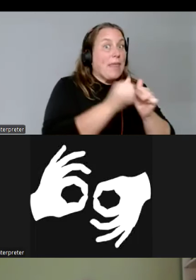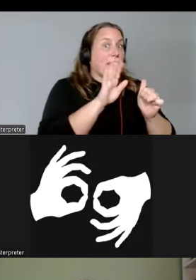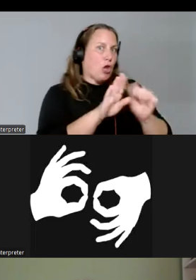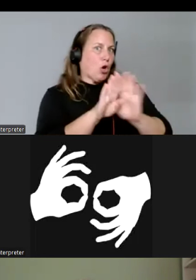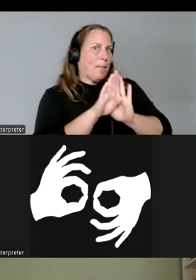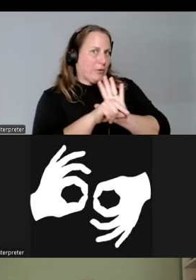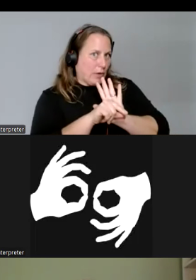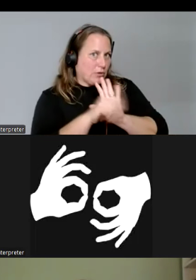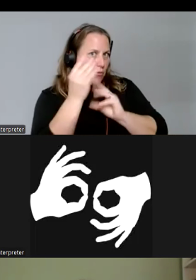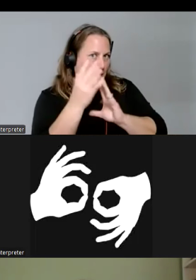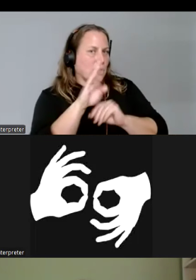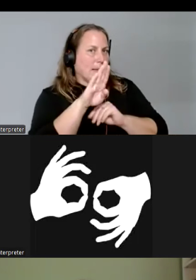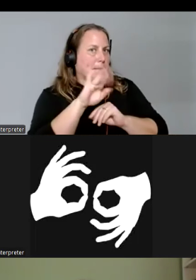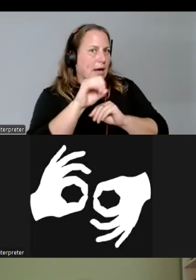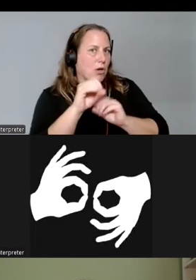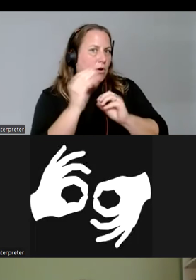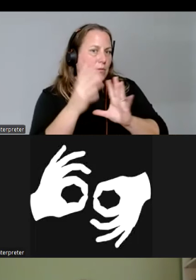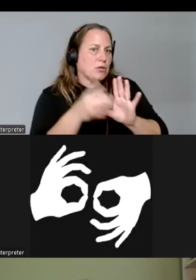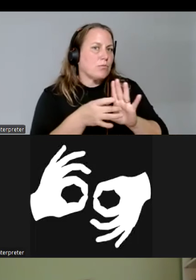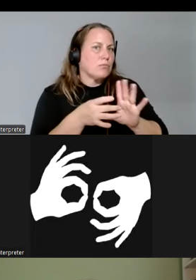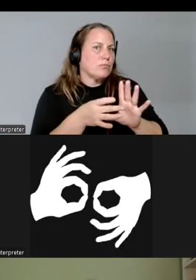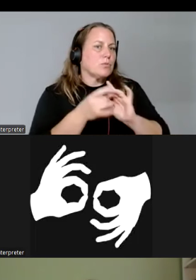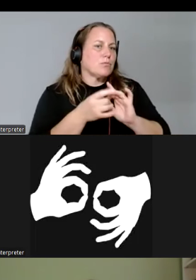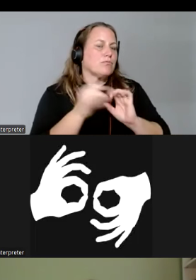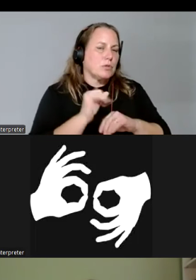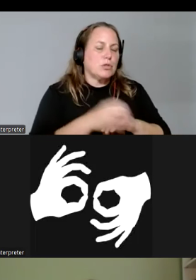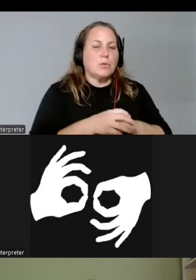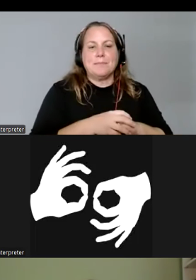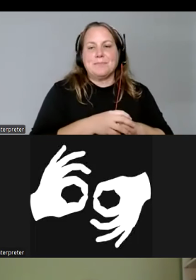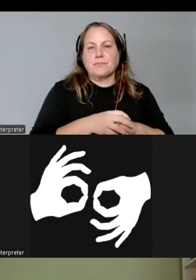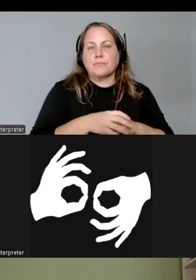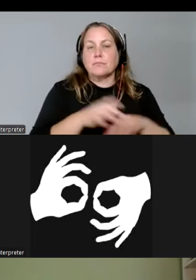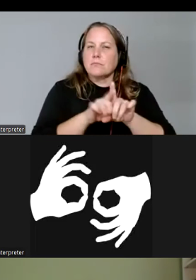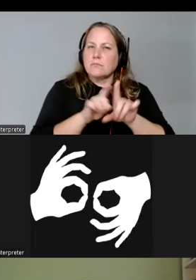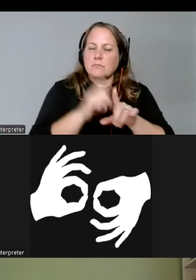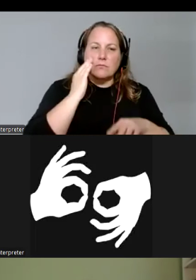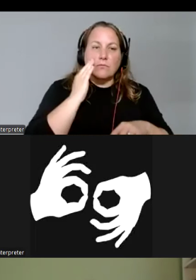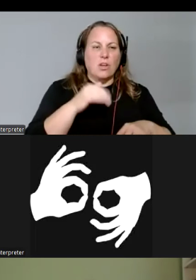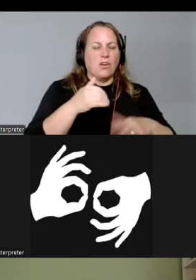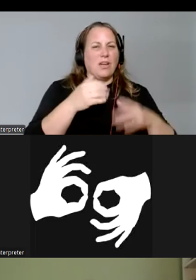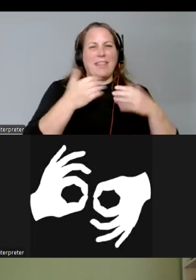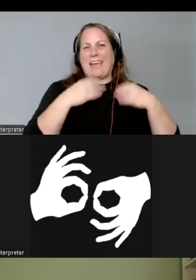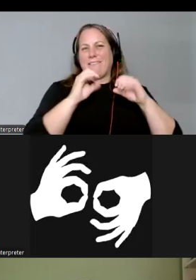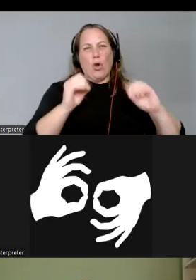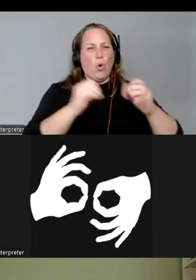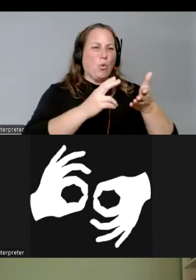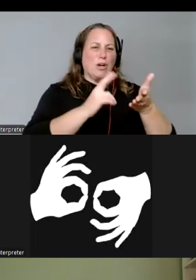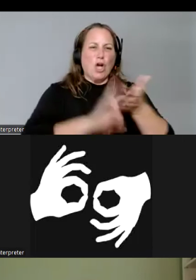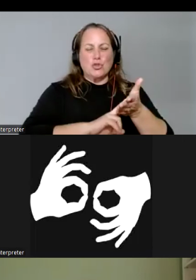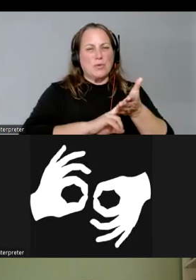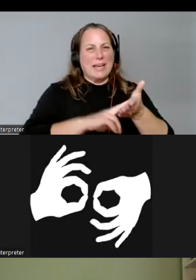it doesn't mean that obviously there is no obligation or there is no contracts in place. It doesn't mean that